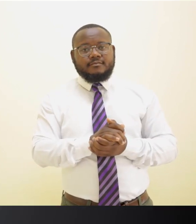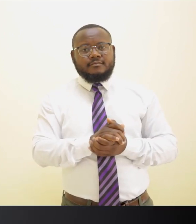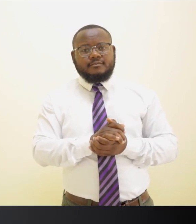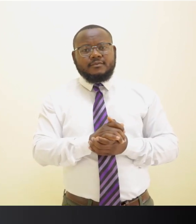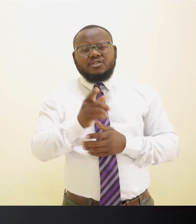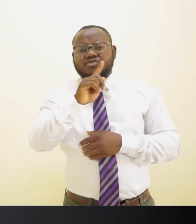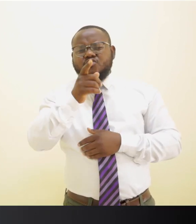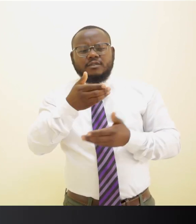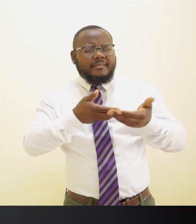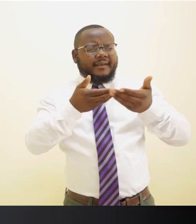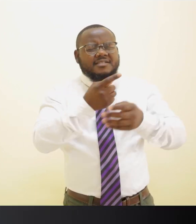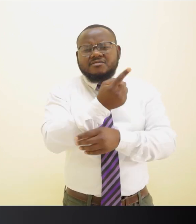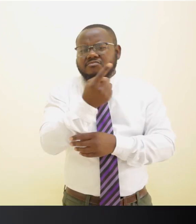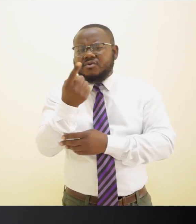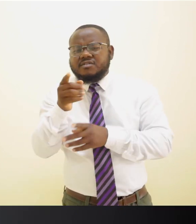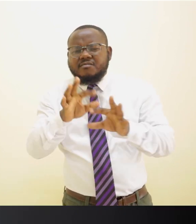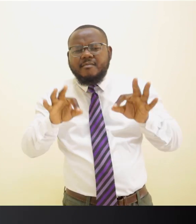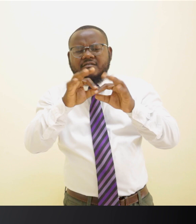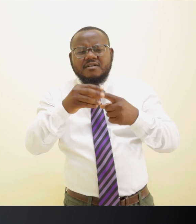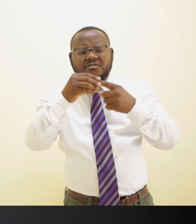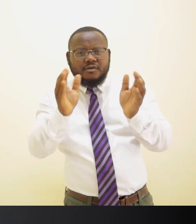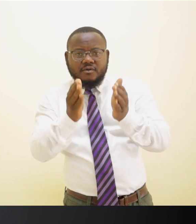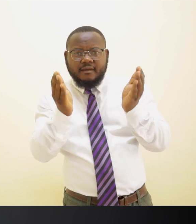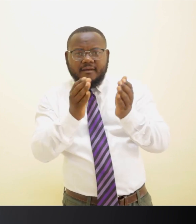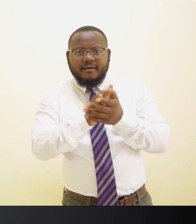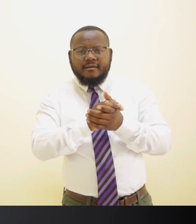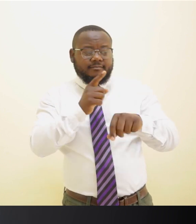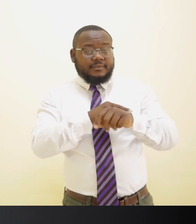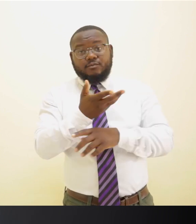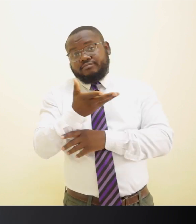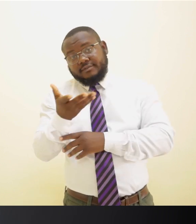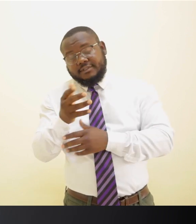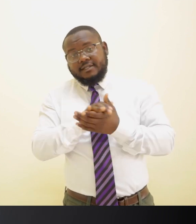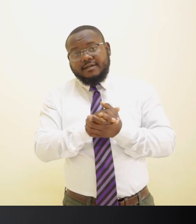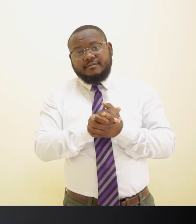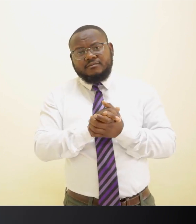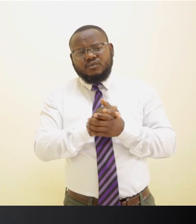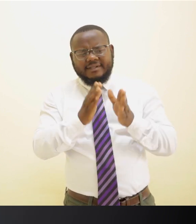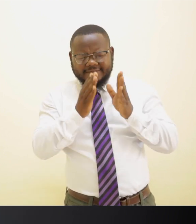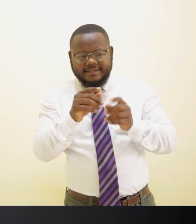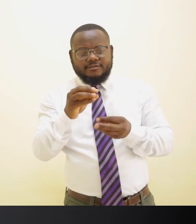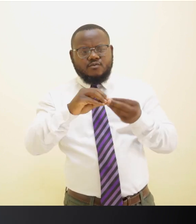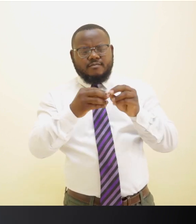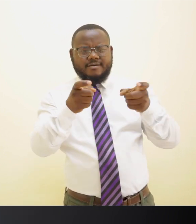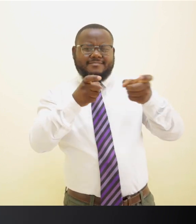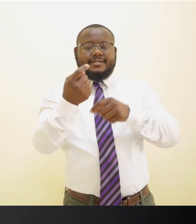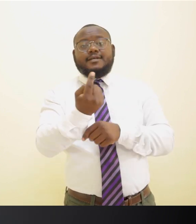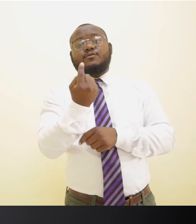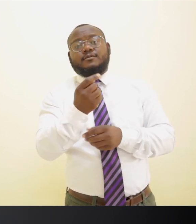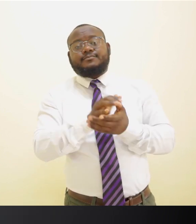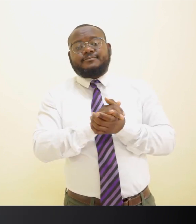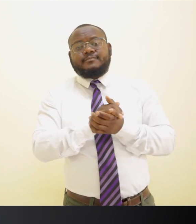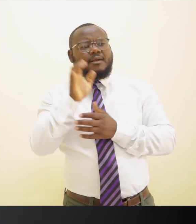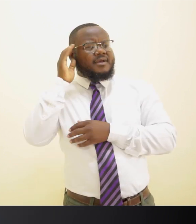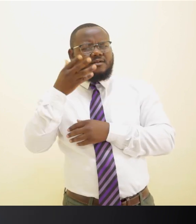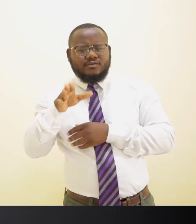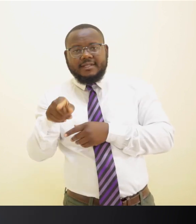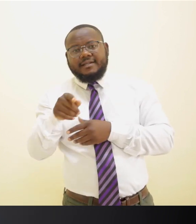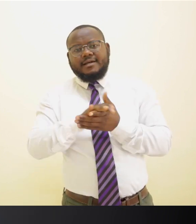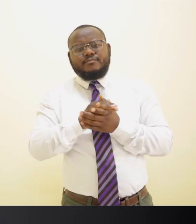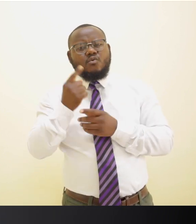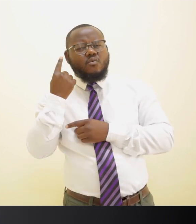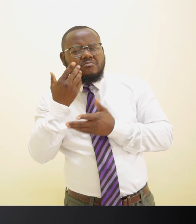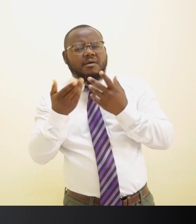Not every case of hearing loss requires specialist care, but some situations are too serious to handle alone. Sudden hearing loss in one or